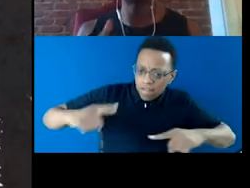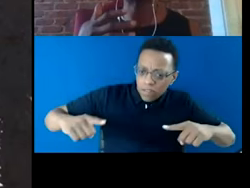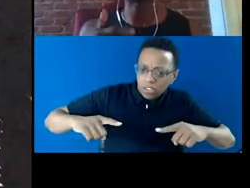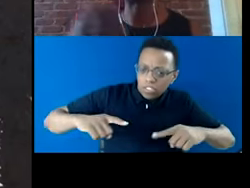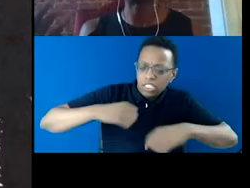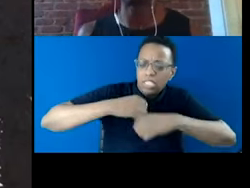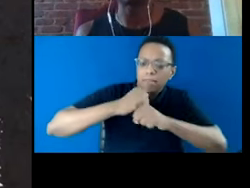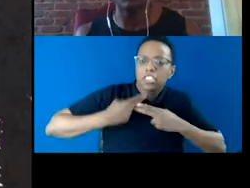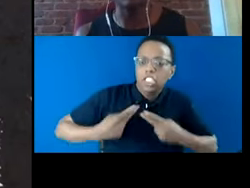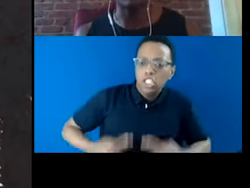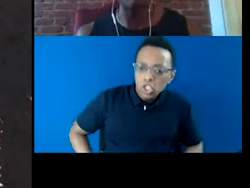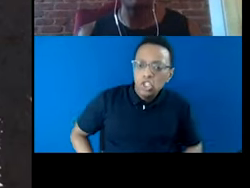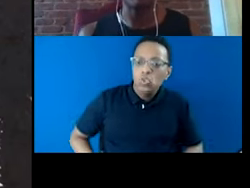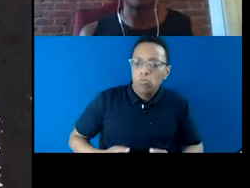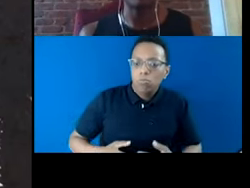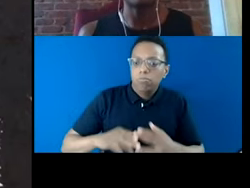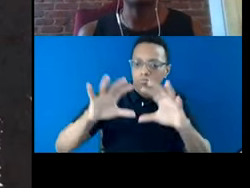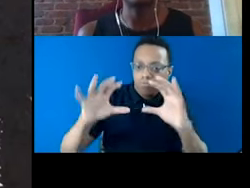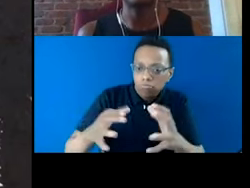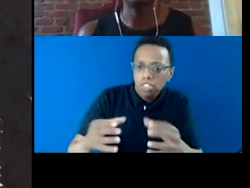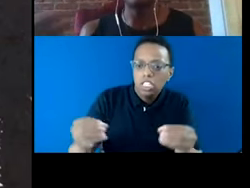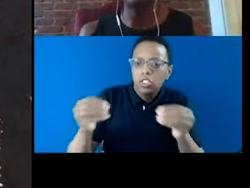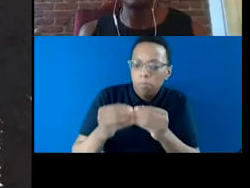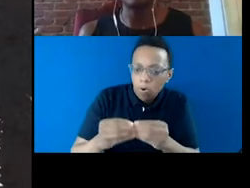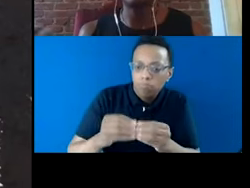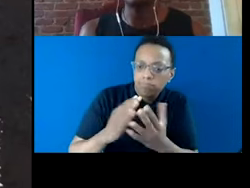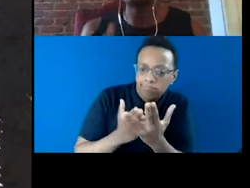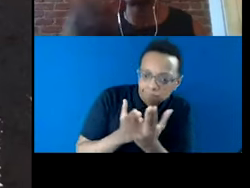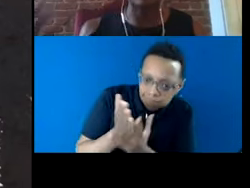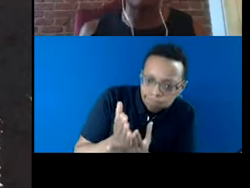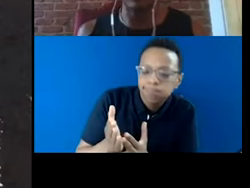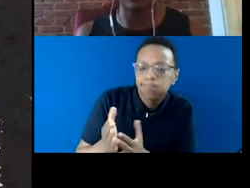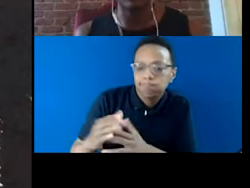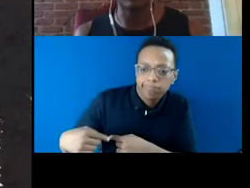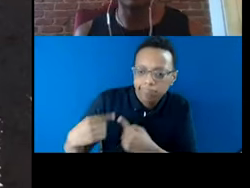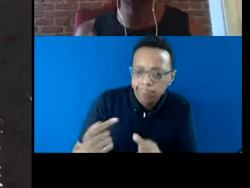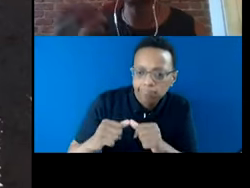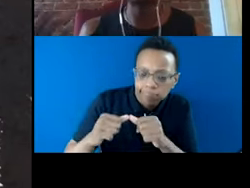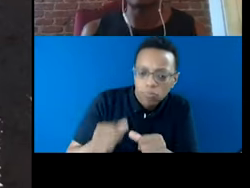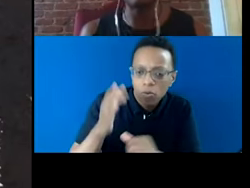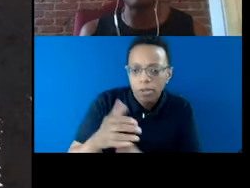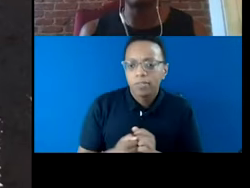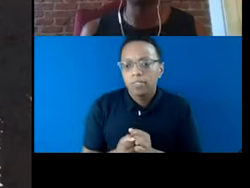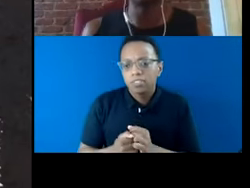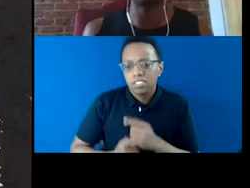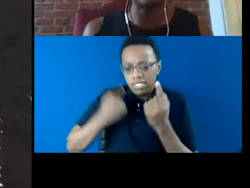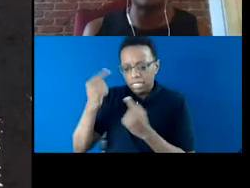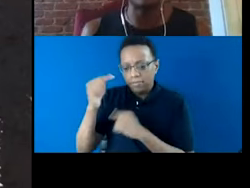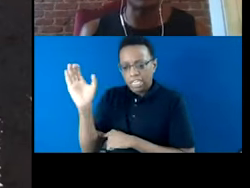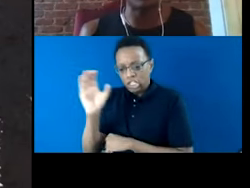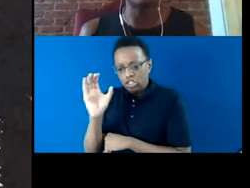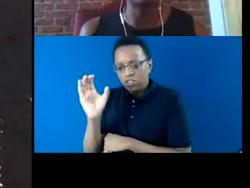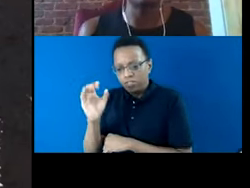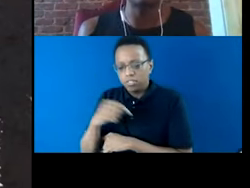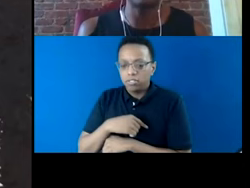species that is more resilient over time. That actually, what if we, instead of thinking like many conservatives do as trans